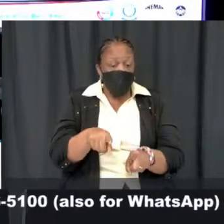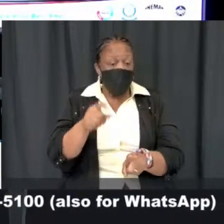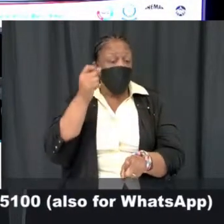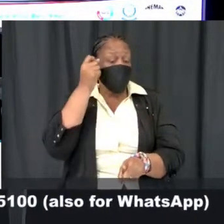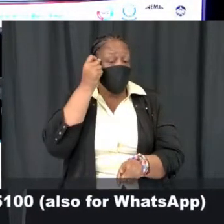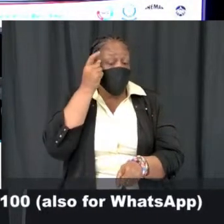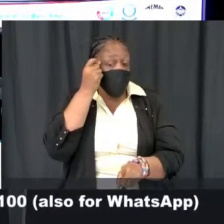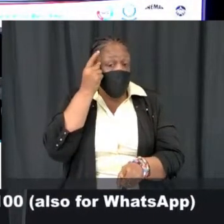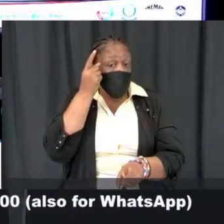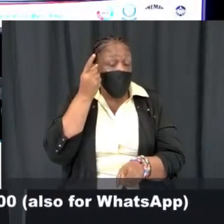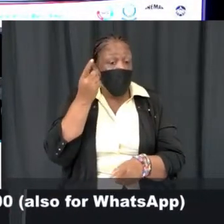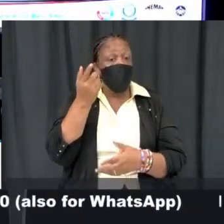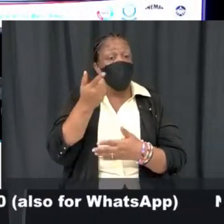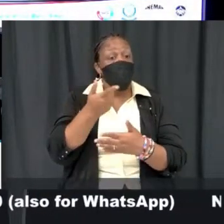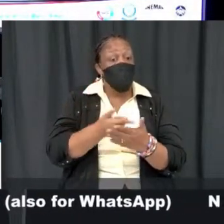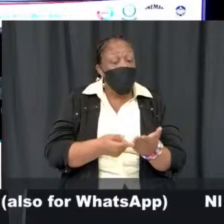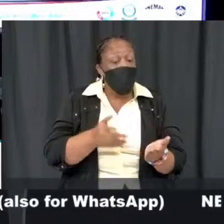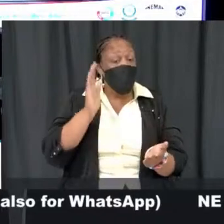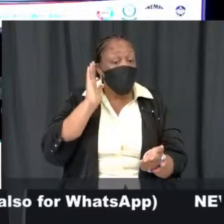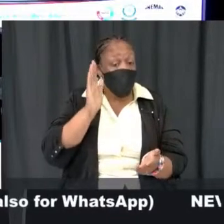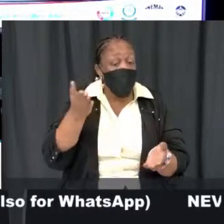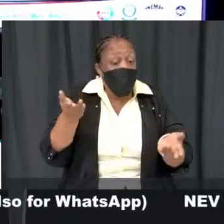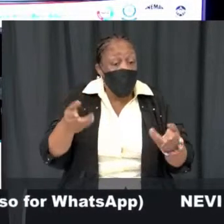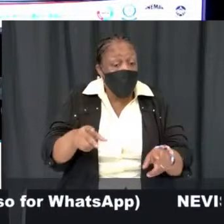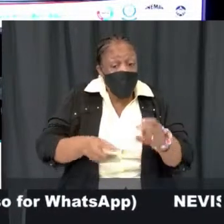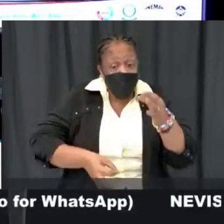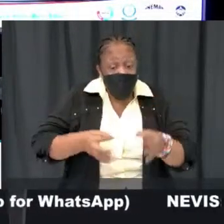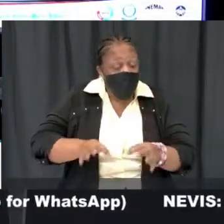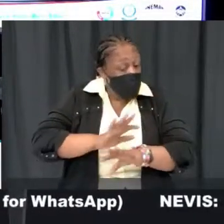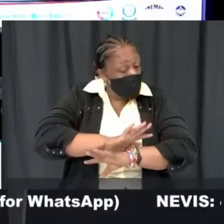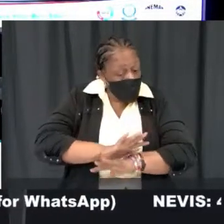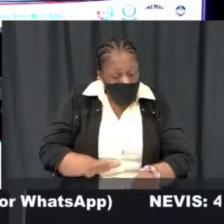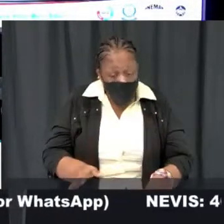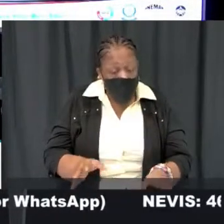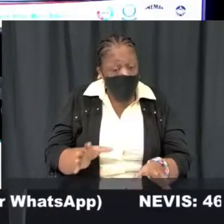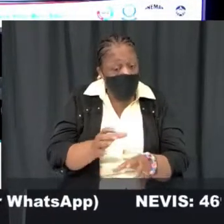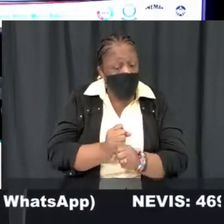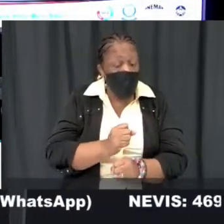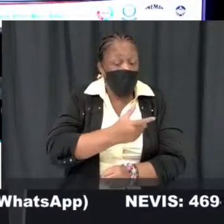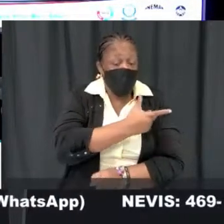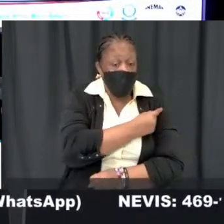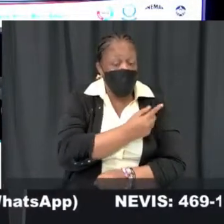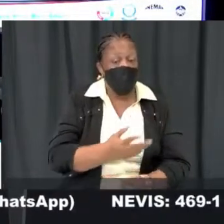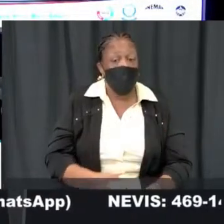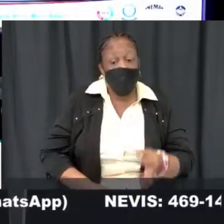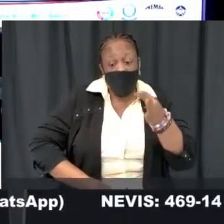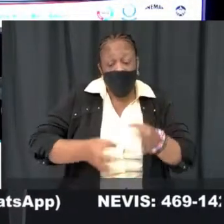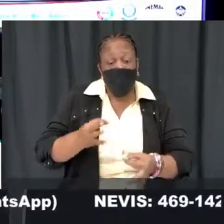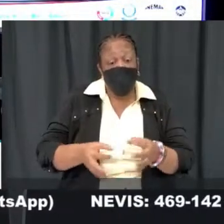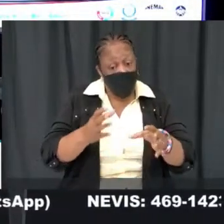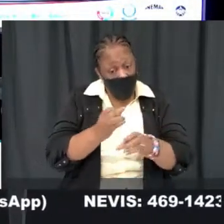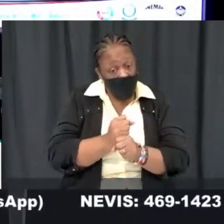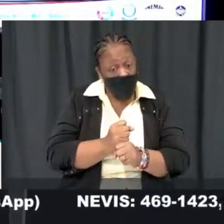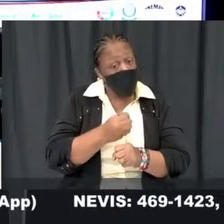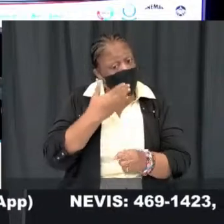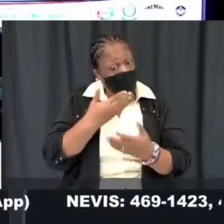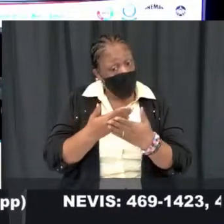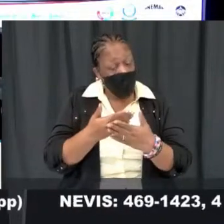If you take it, there's a consequence. And if you don't take it, there's a consequence. Educate the